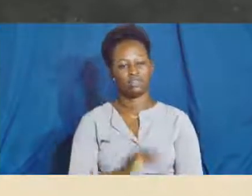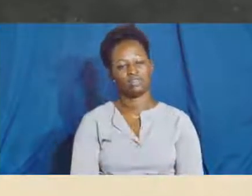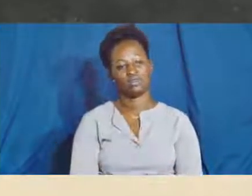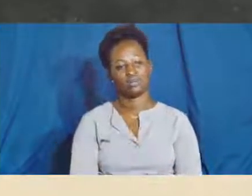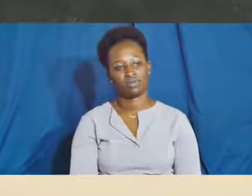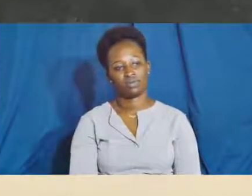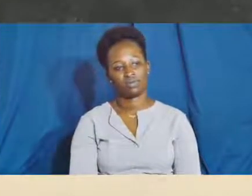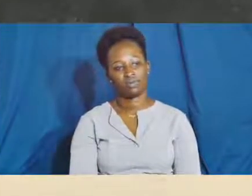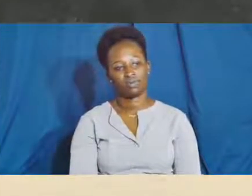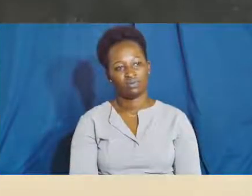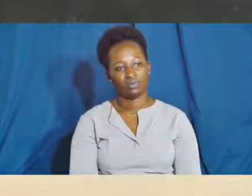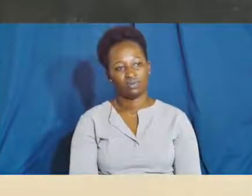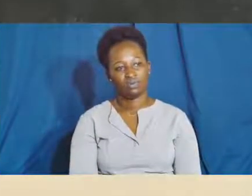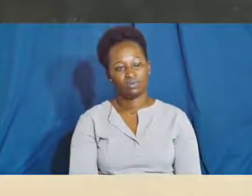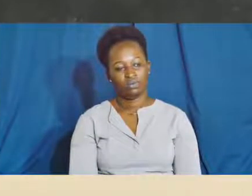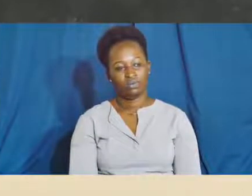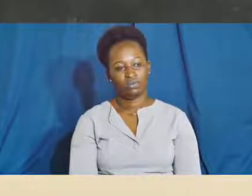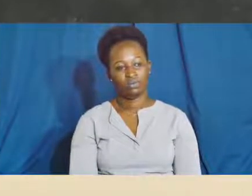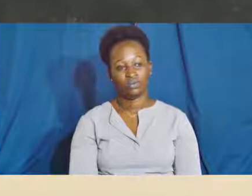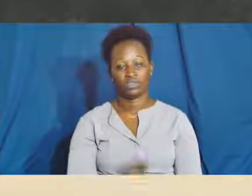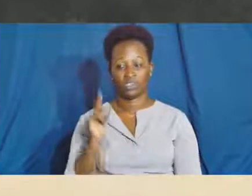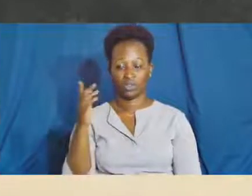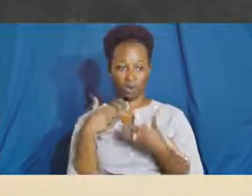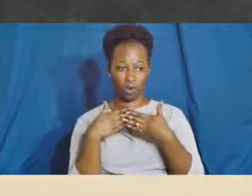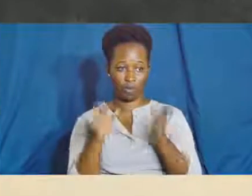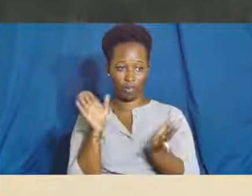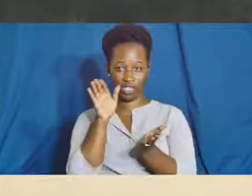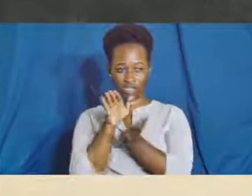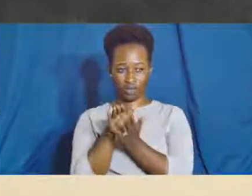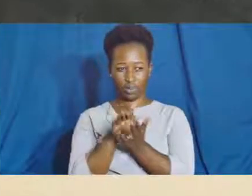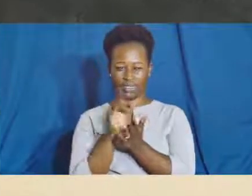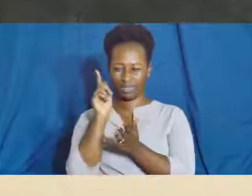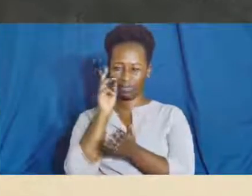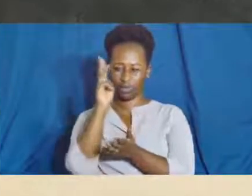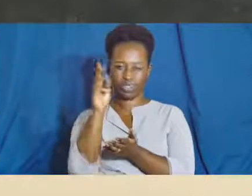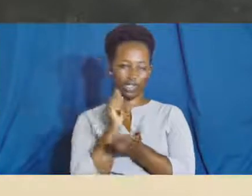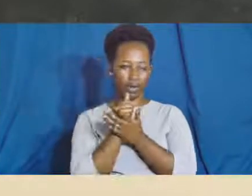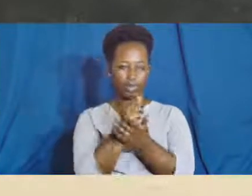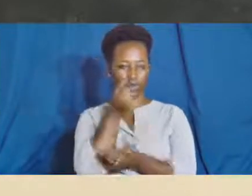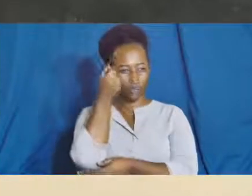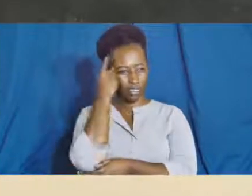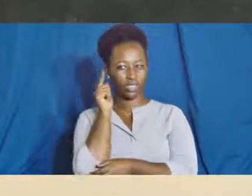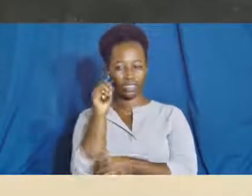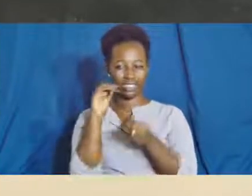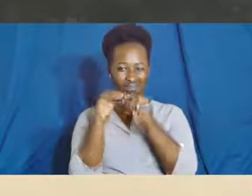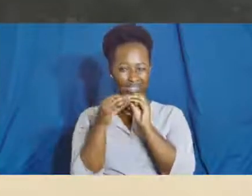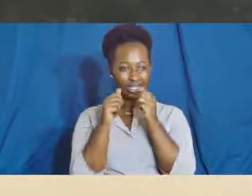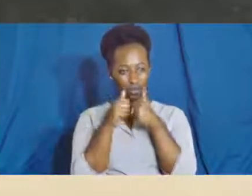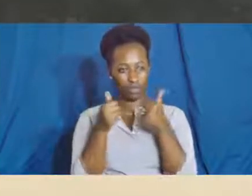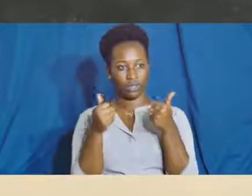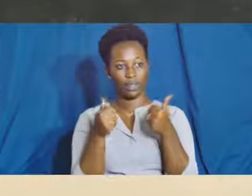sales. So this is your opening stock. These arrows, they help you to understand these figures well,